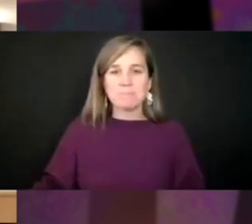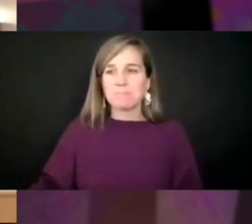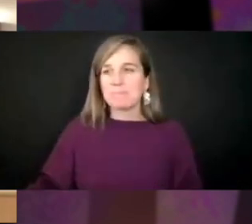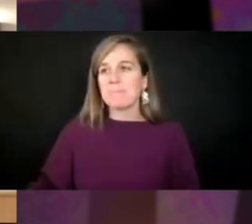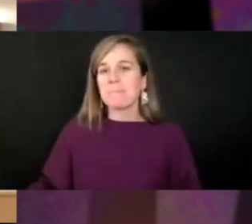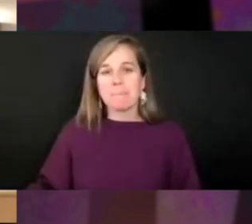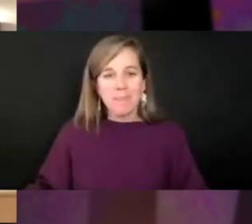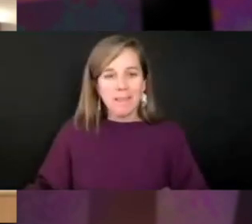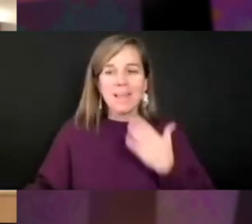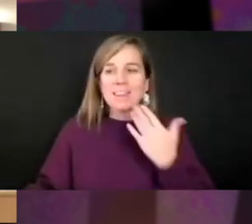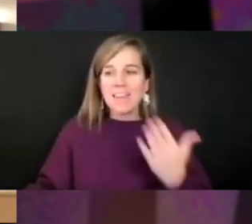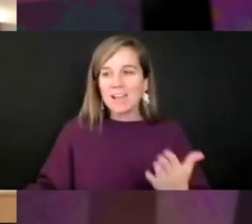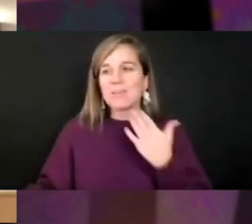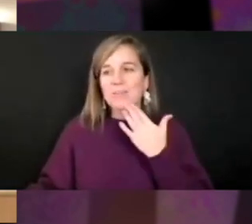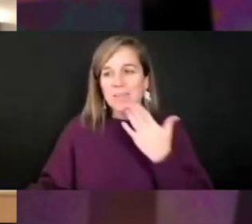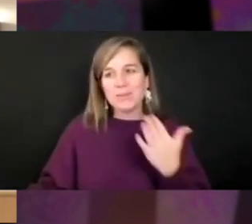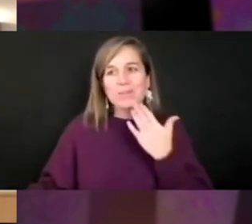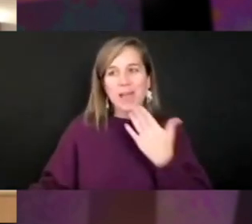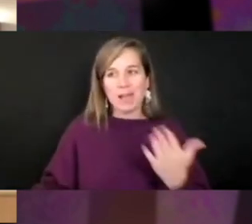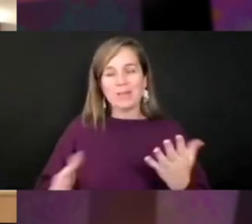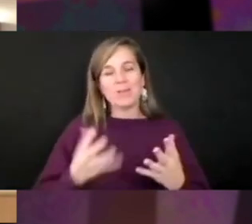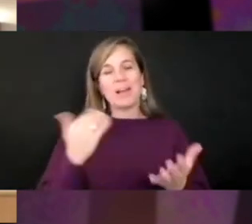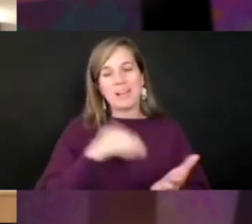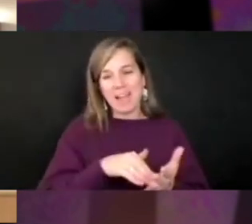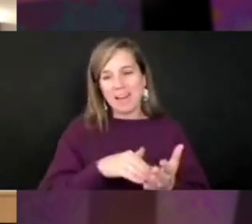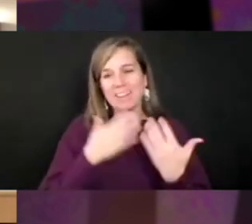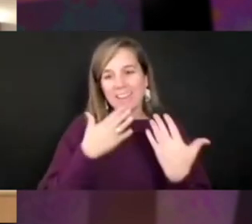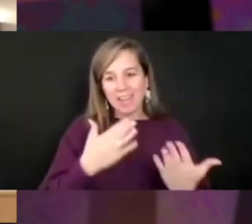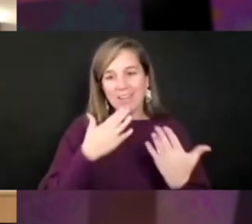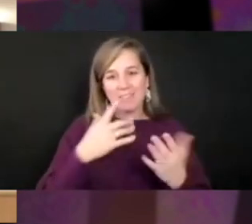Well, thank you once again, Mahalo Nui Loa, for being with us.